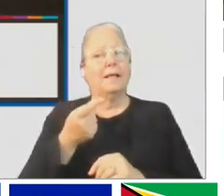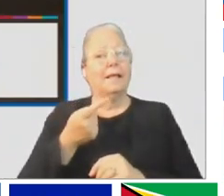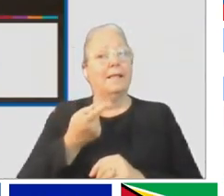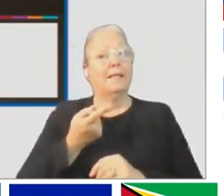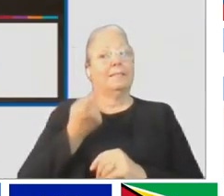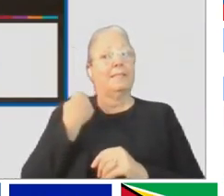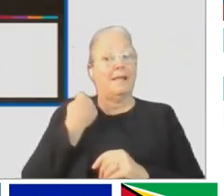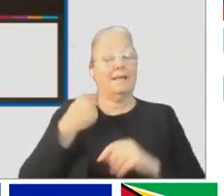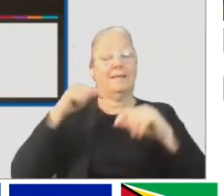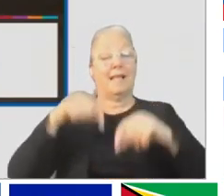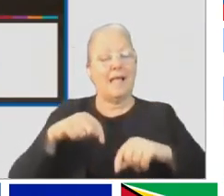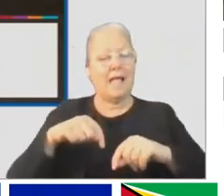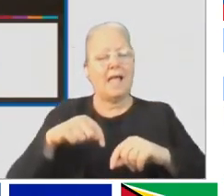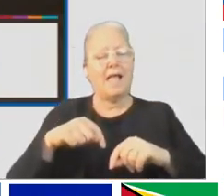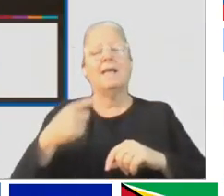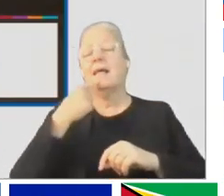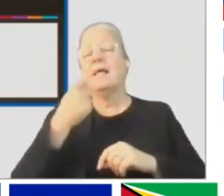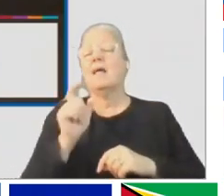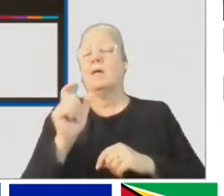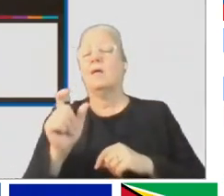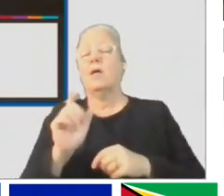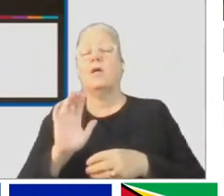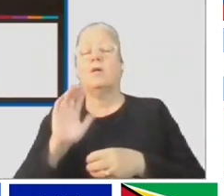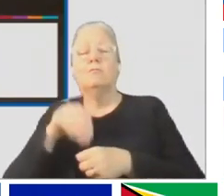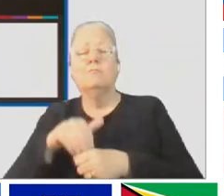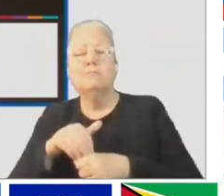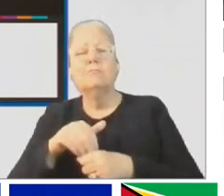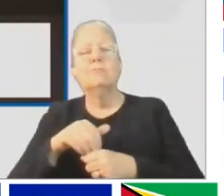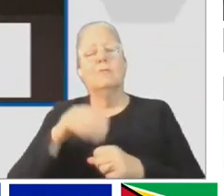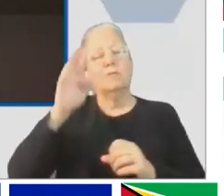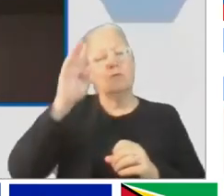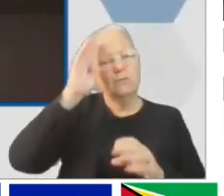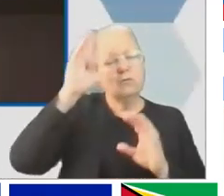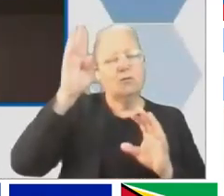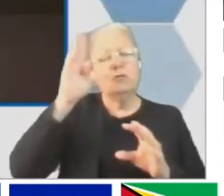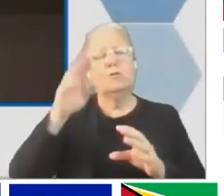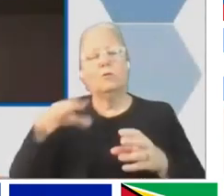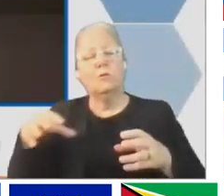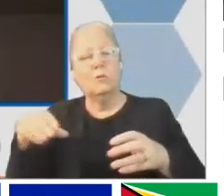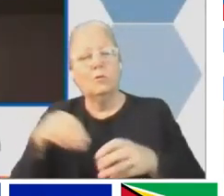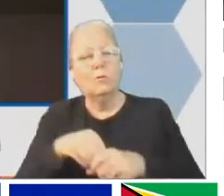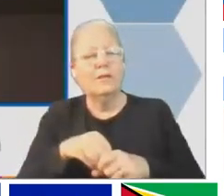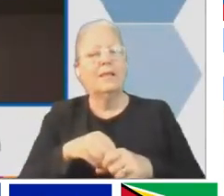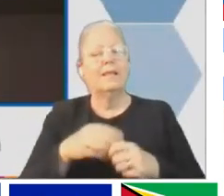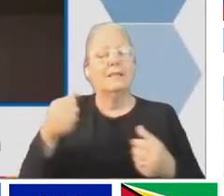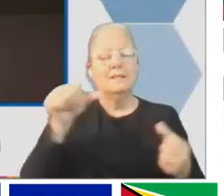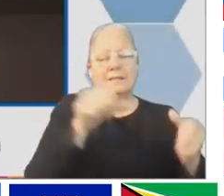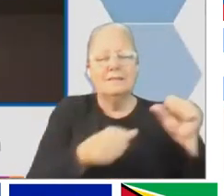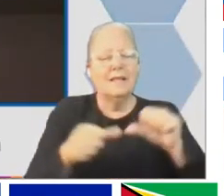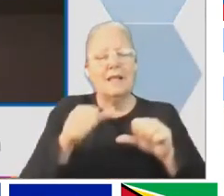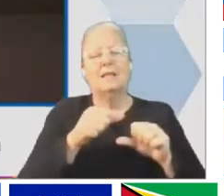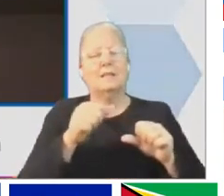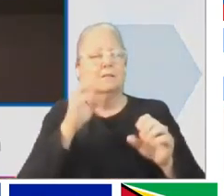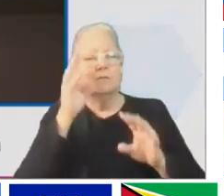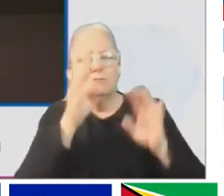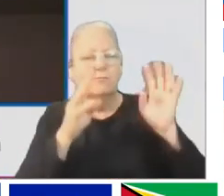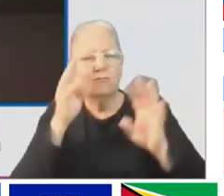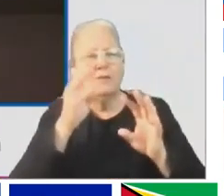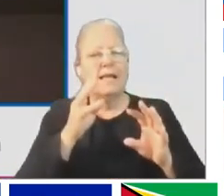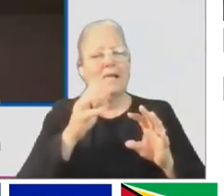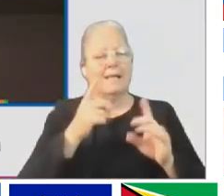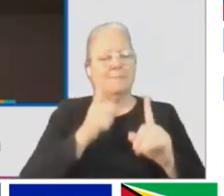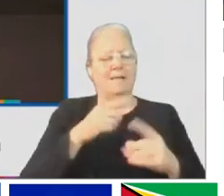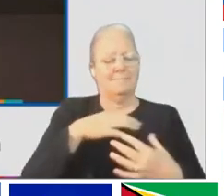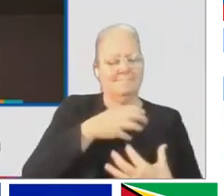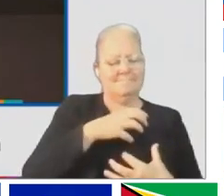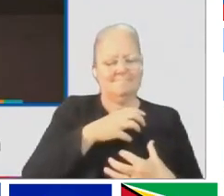innovation, science, technology, data exchange, creativity, agility, adaptability, partnership, planning, and